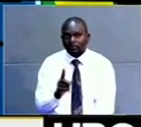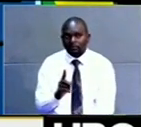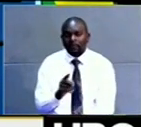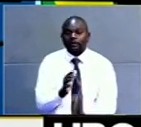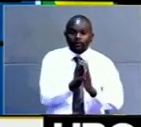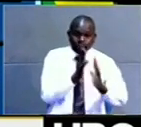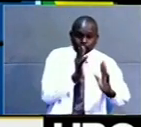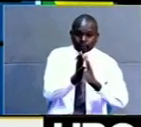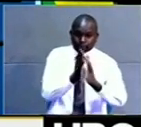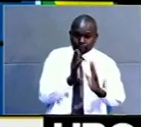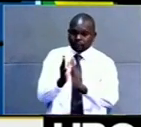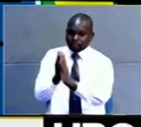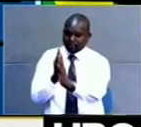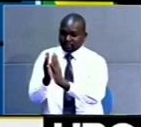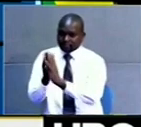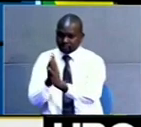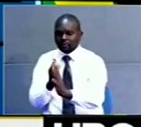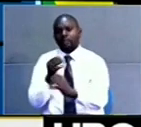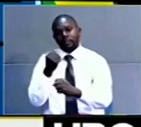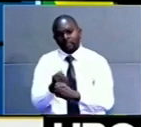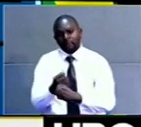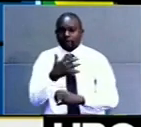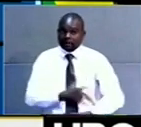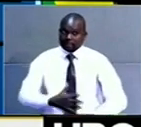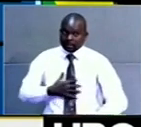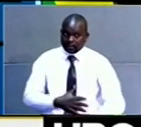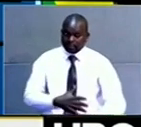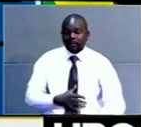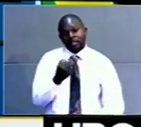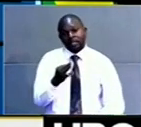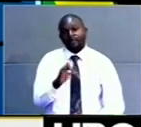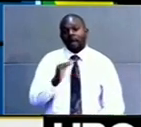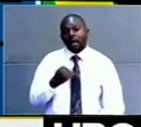Lining behind candidates would have been done scientifically. If our people